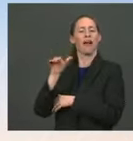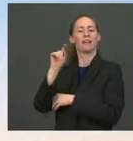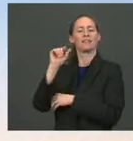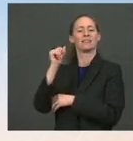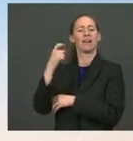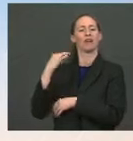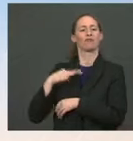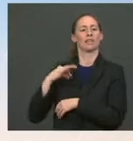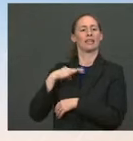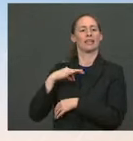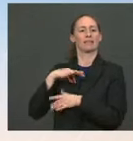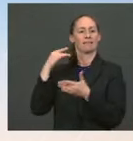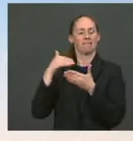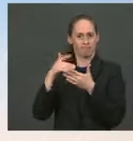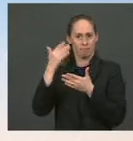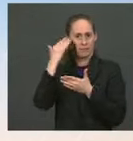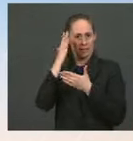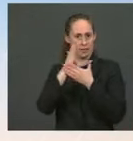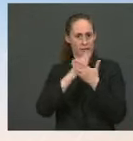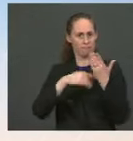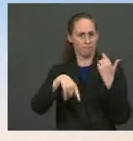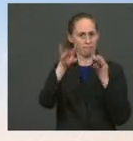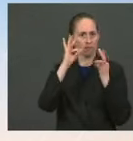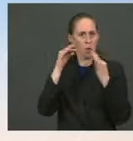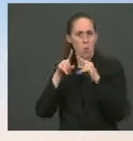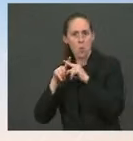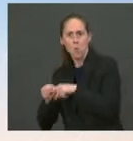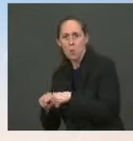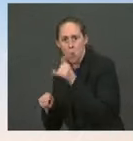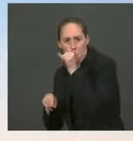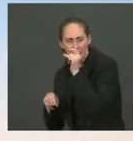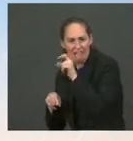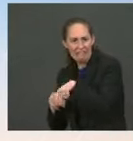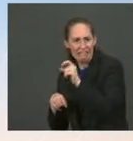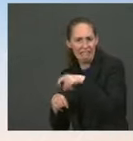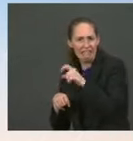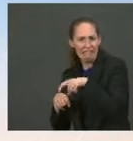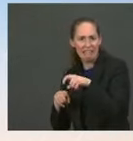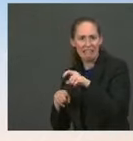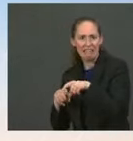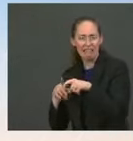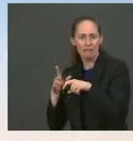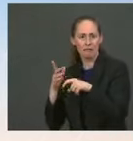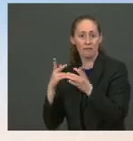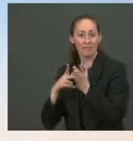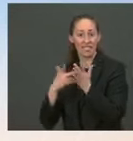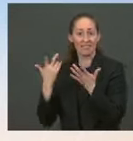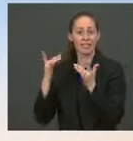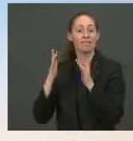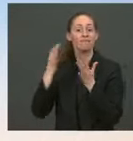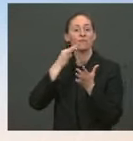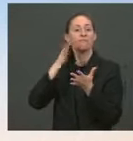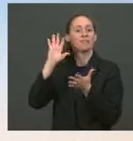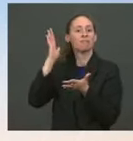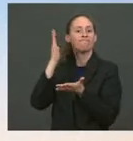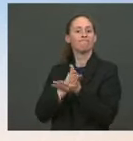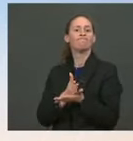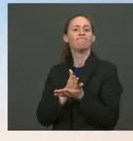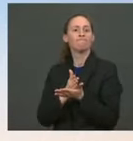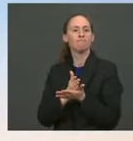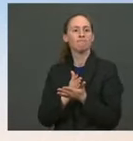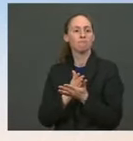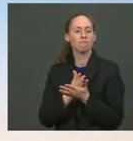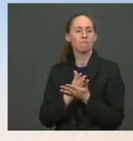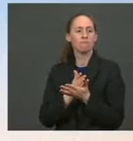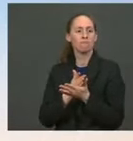on this. It's obviously part of BBB, but there are no guarantees, and this is sort of a cliff that's hanging out there. No, that's a